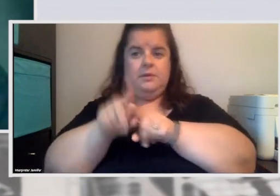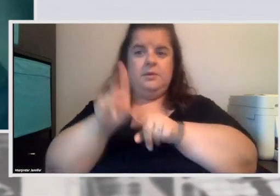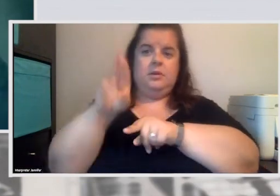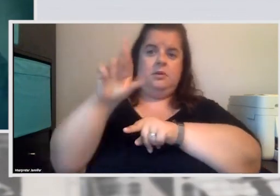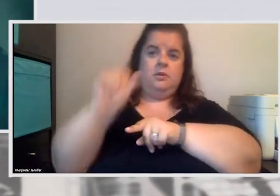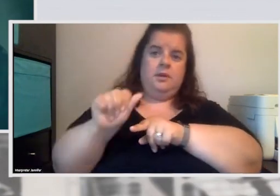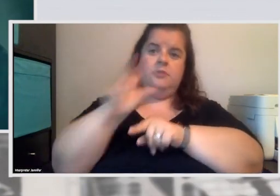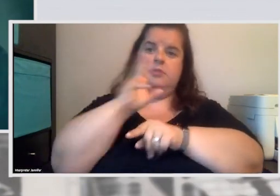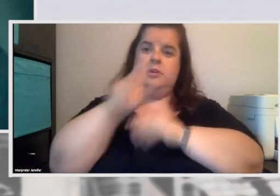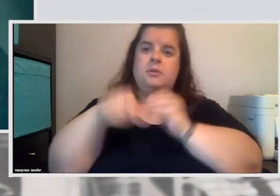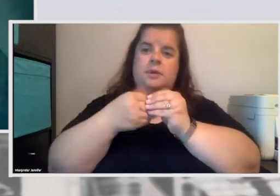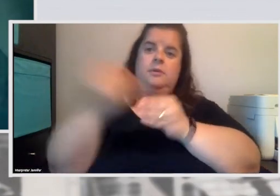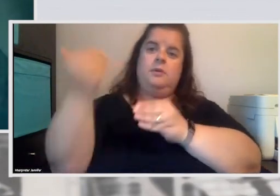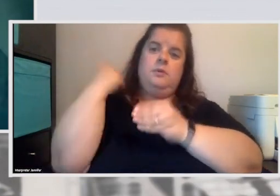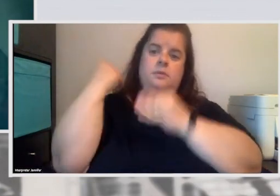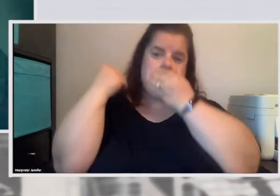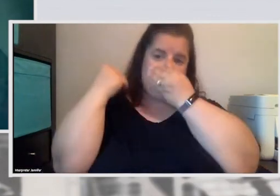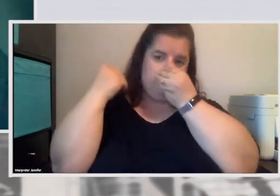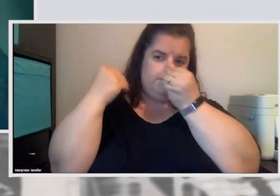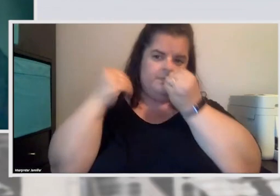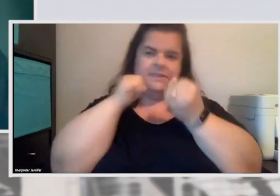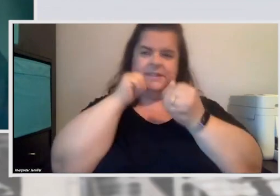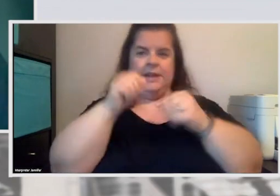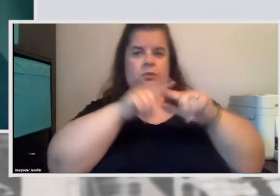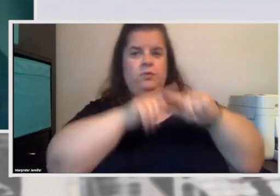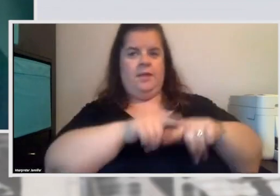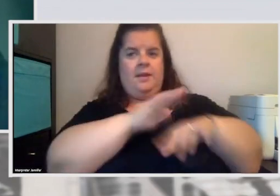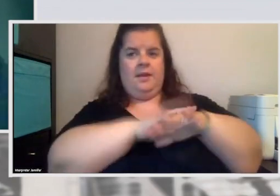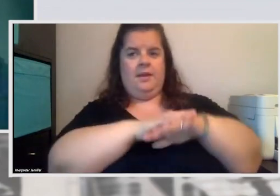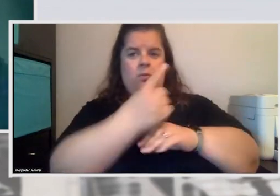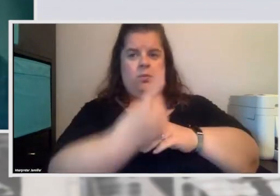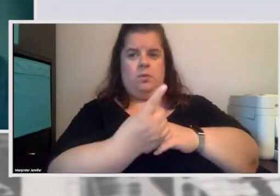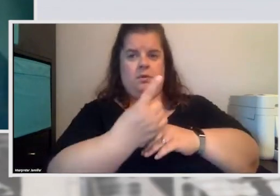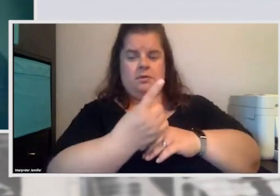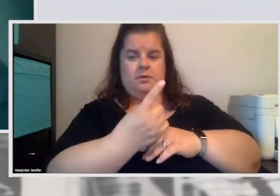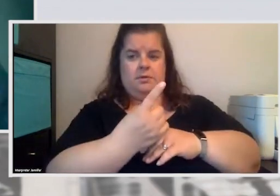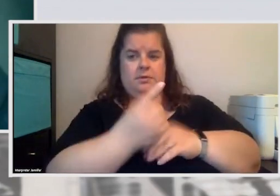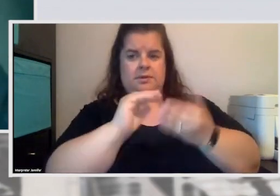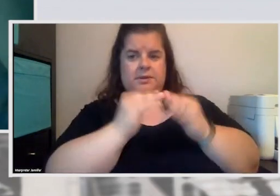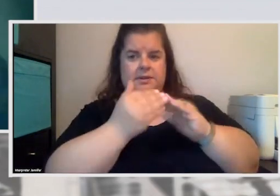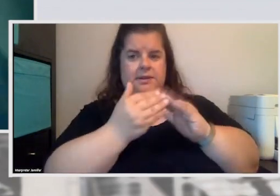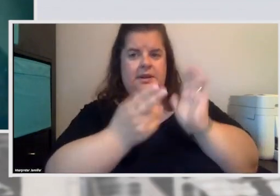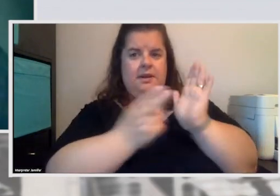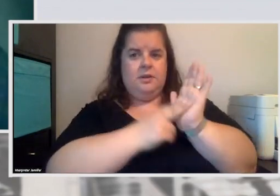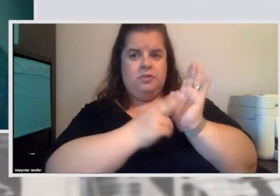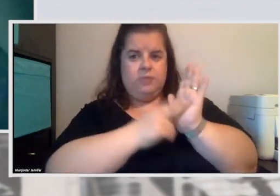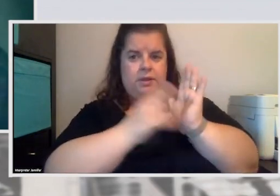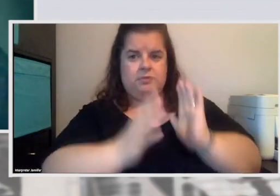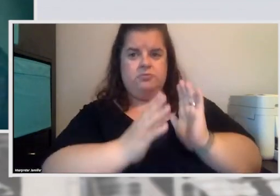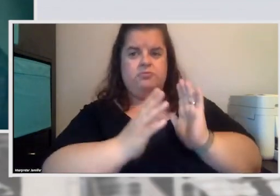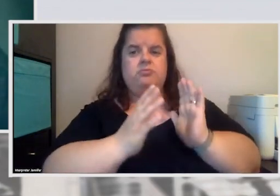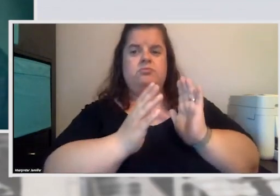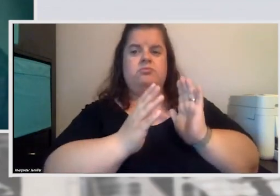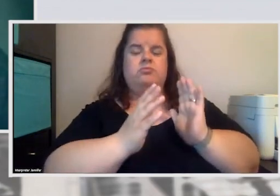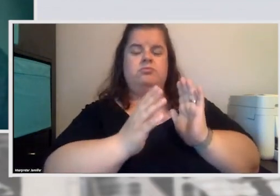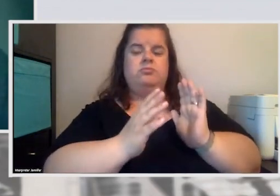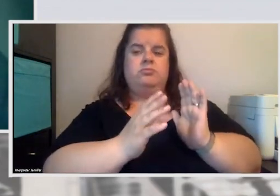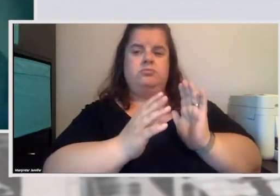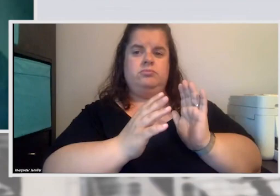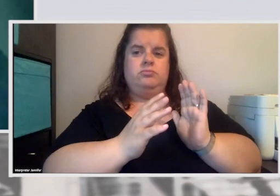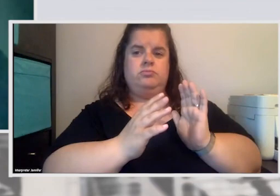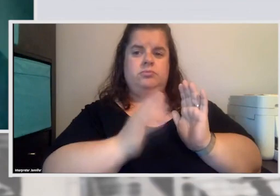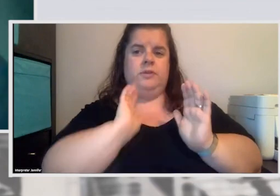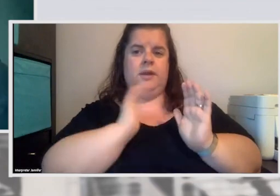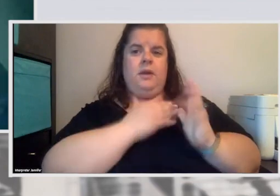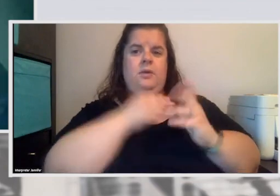earlier, where rather than relying on a single citywide contractor or our own in-house